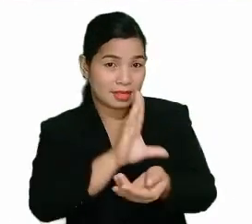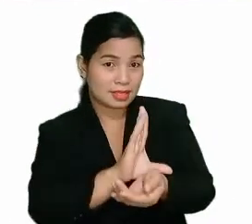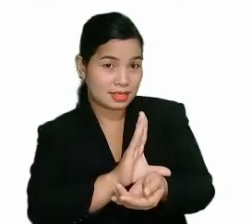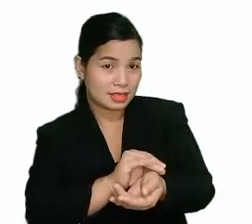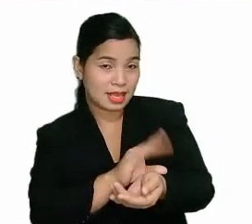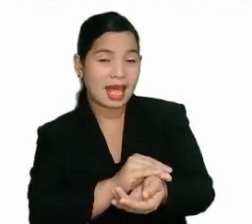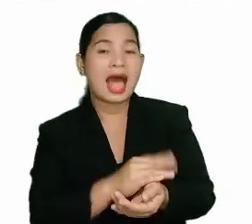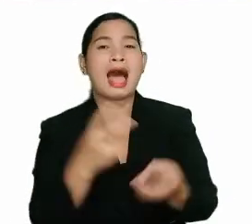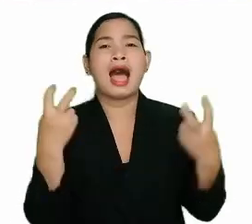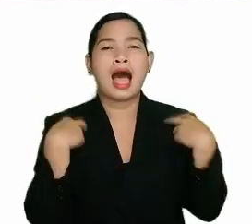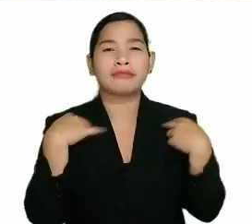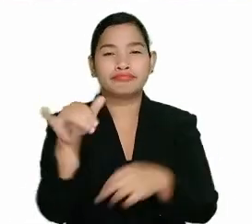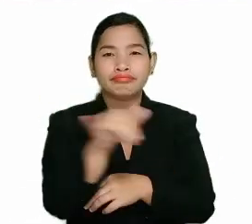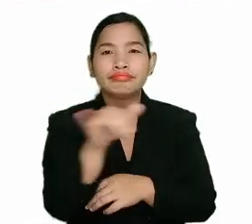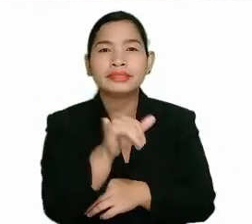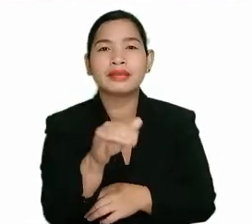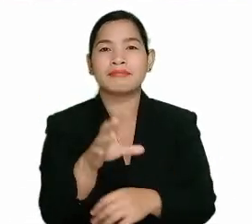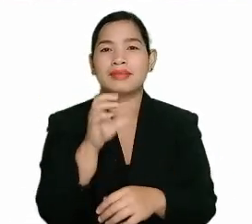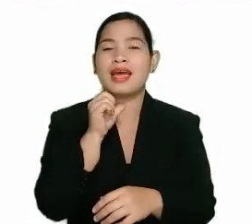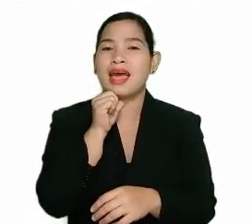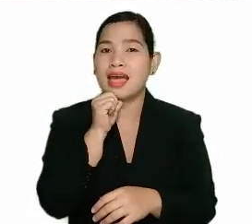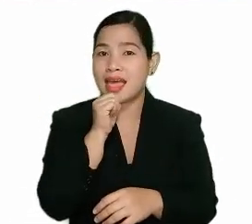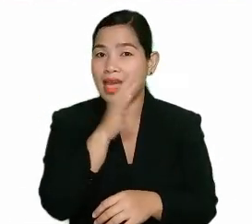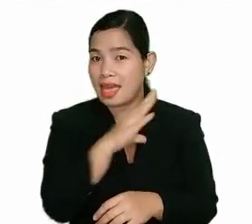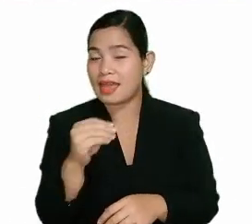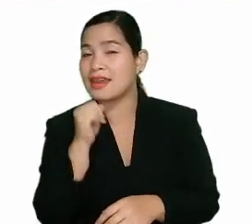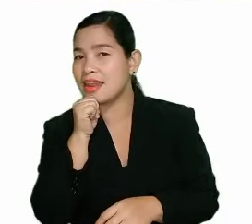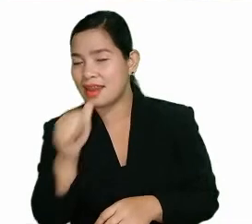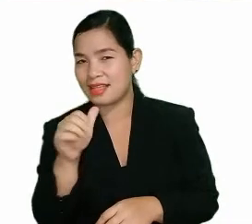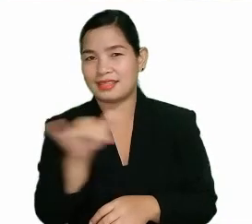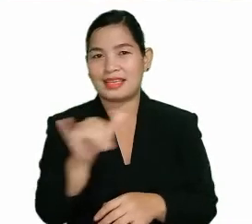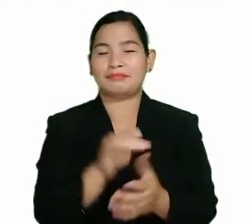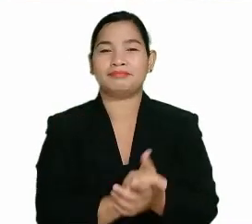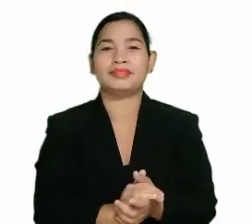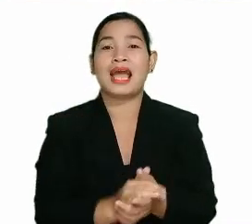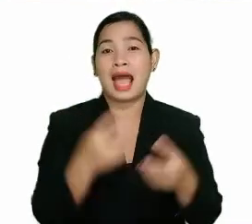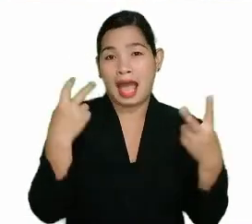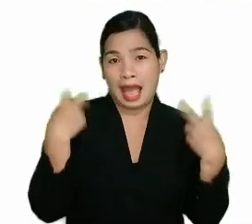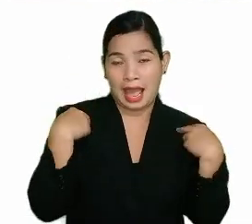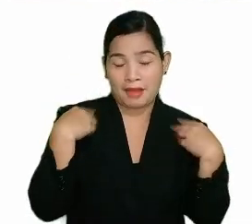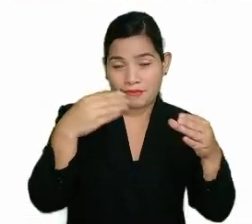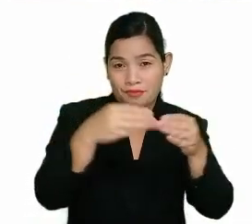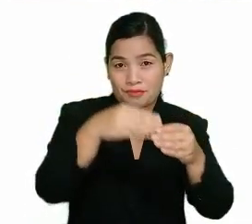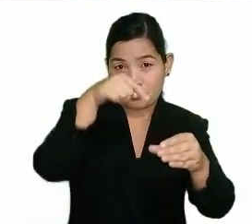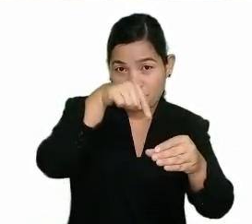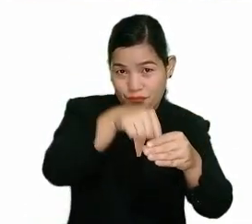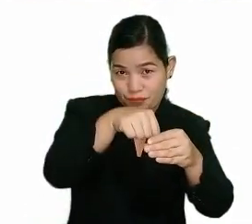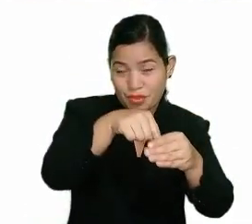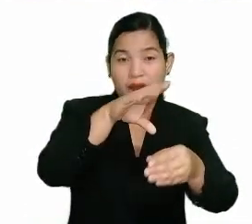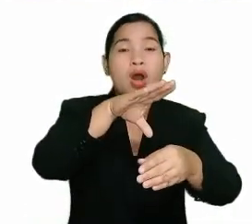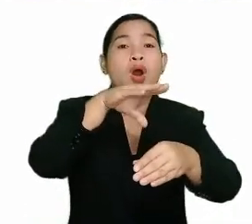similarities and differences, one being the presence and absence of organelles.